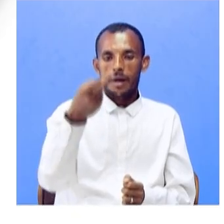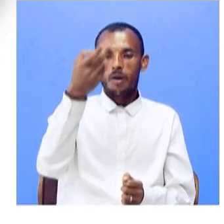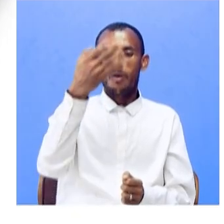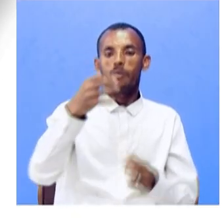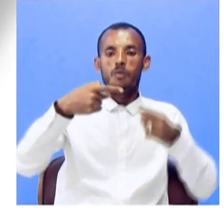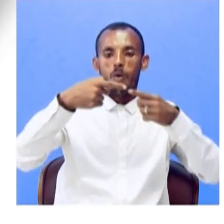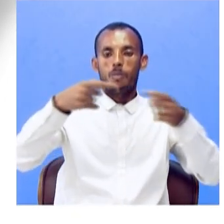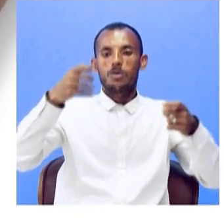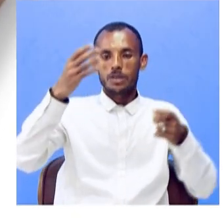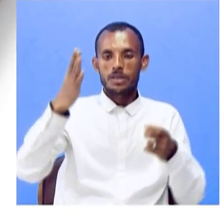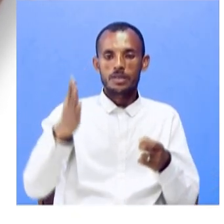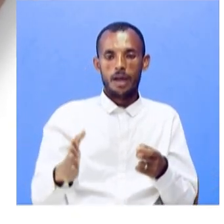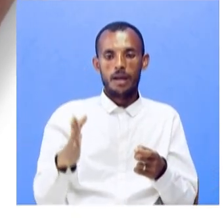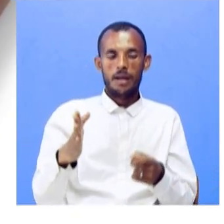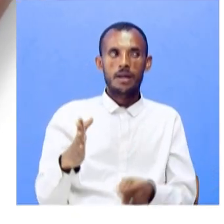opposite sides